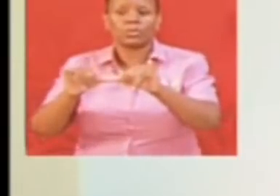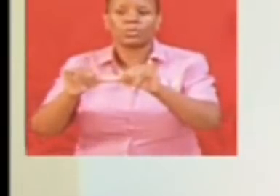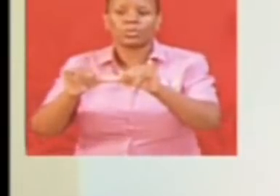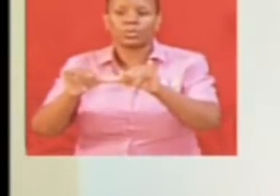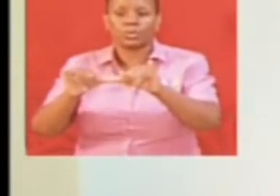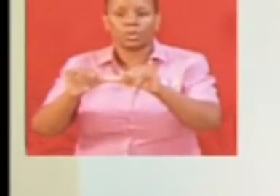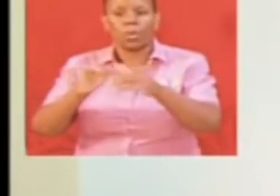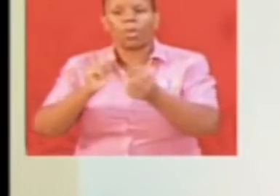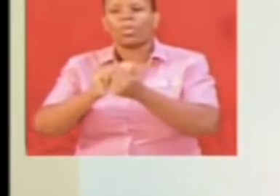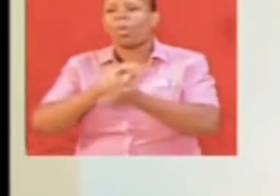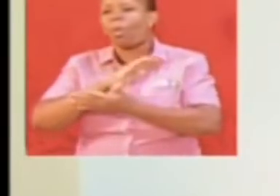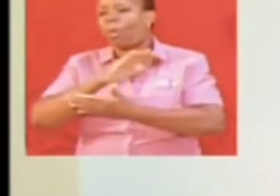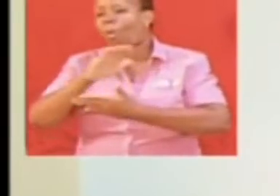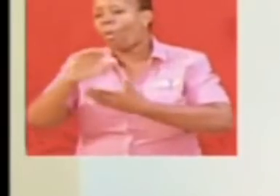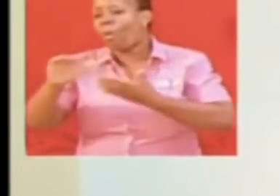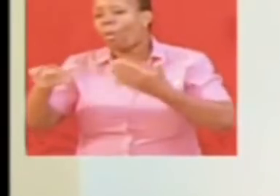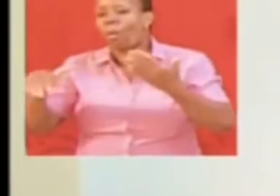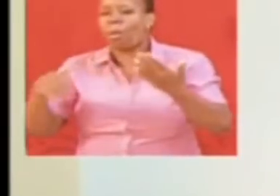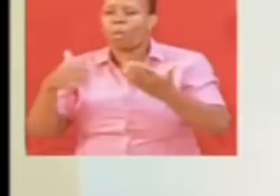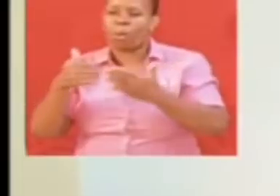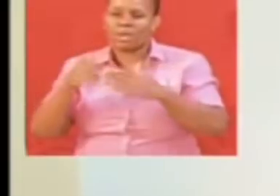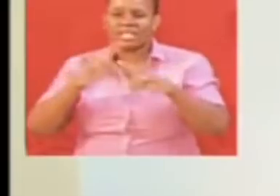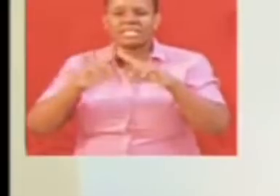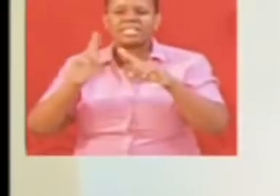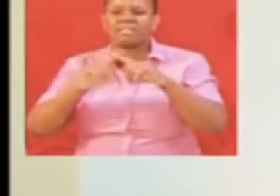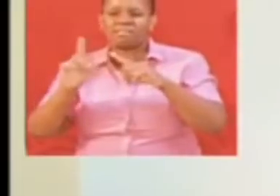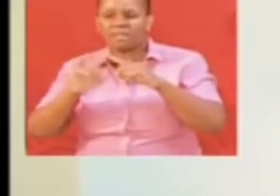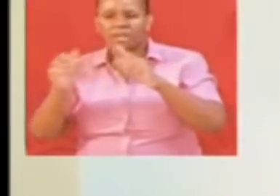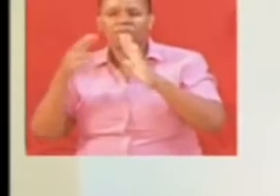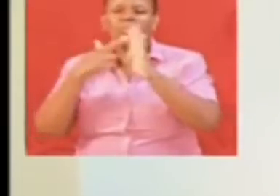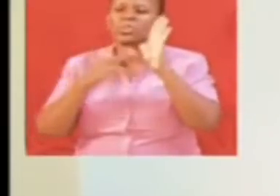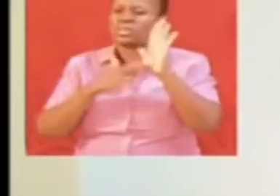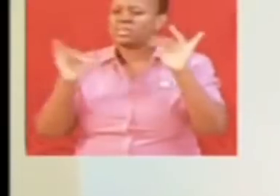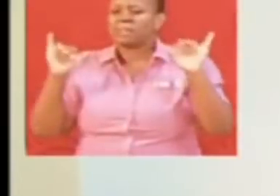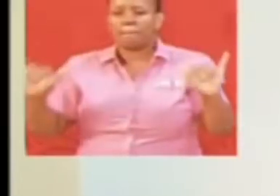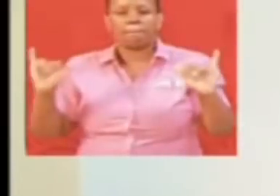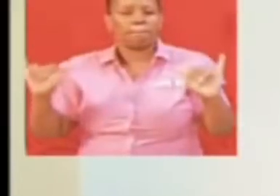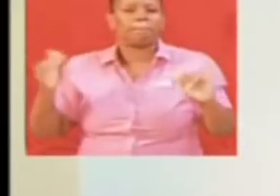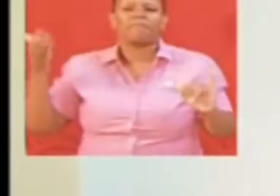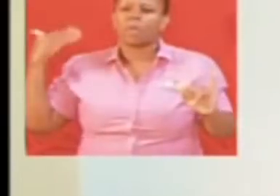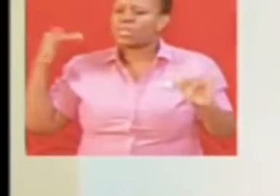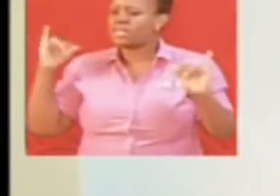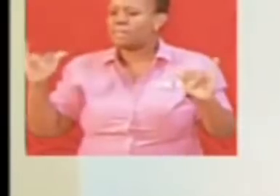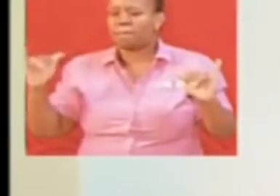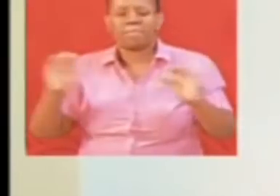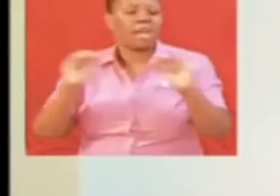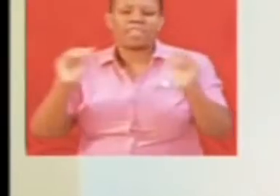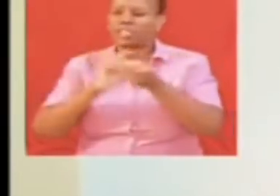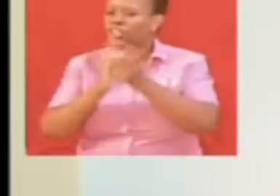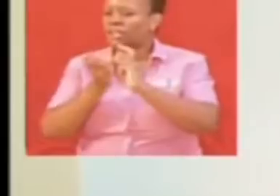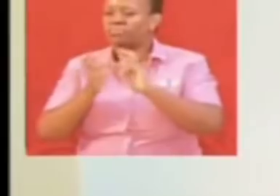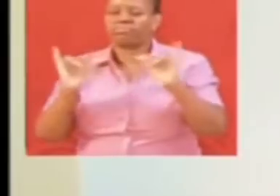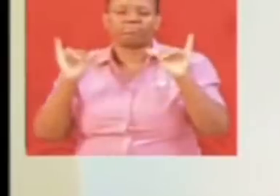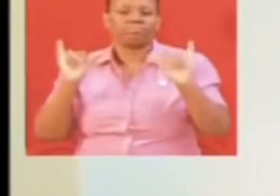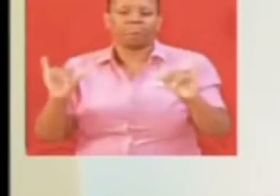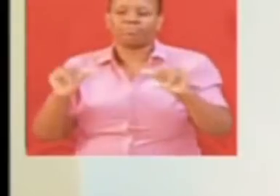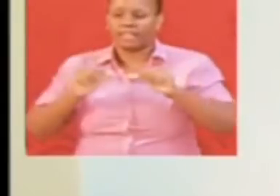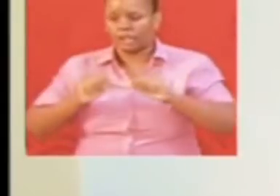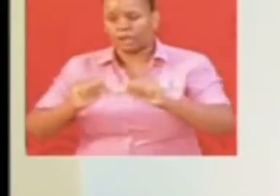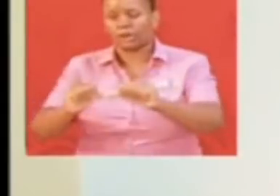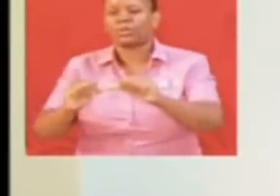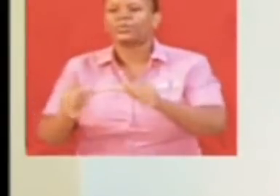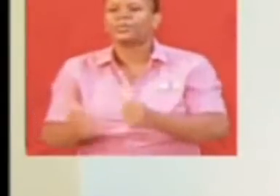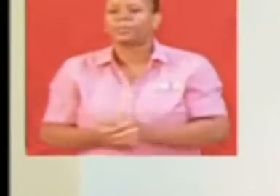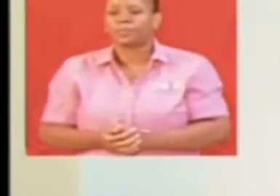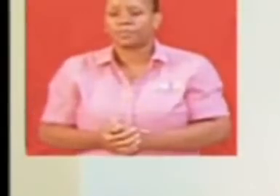where we keep our beaches closed, we reduce the transportation across the islands, we sail on